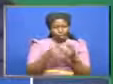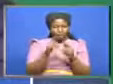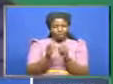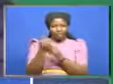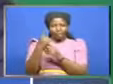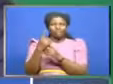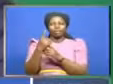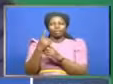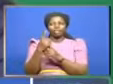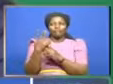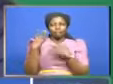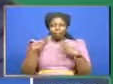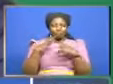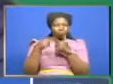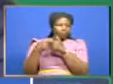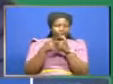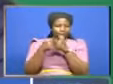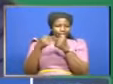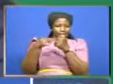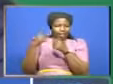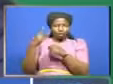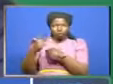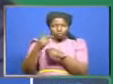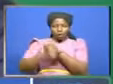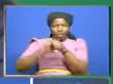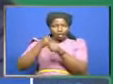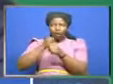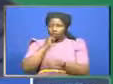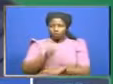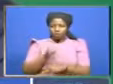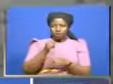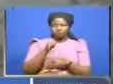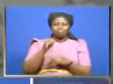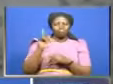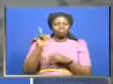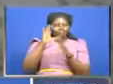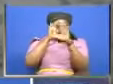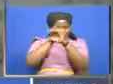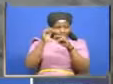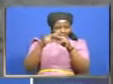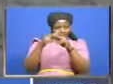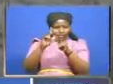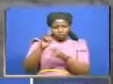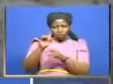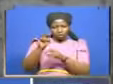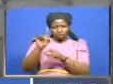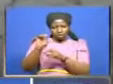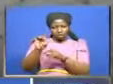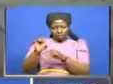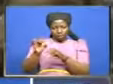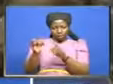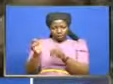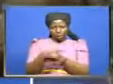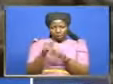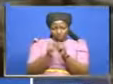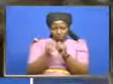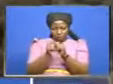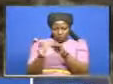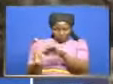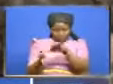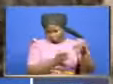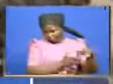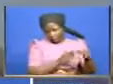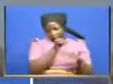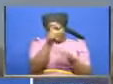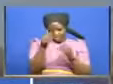against 82-year-old Conde in the October 18th election. Meanwhile, nearly 100 people, including civilians, have